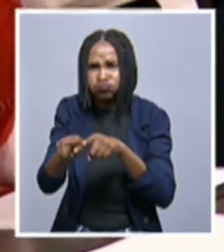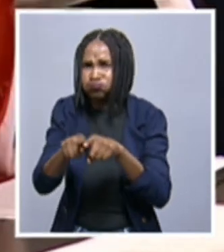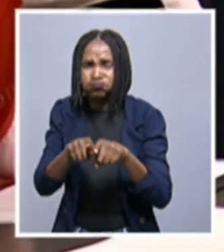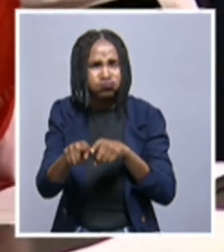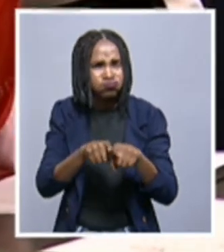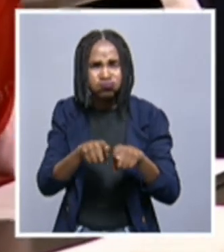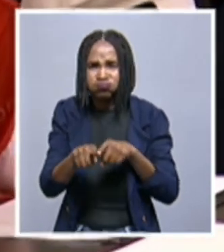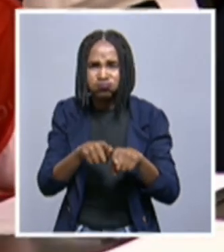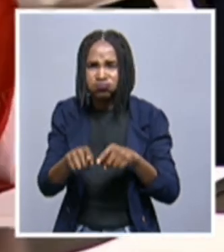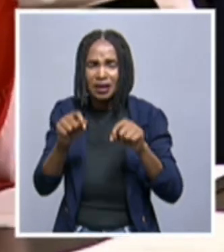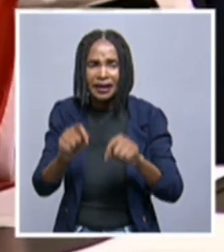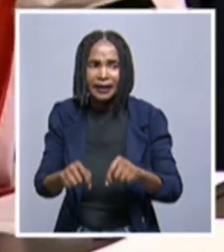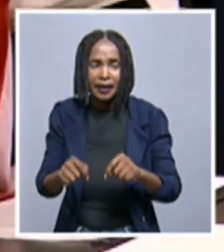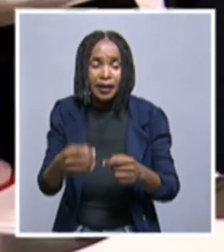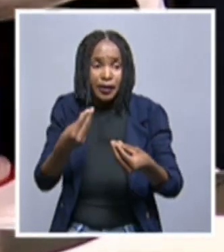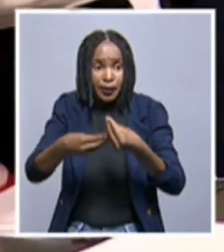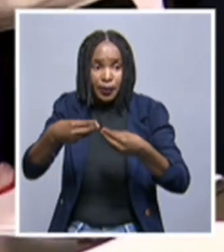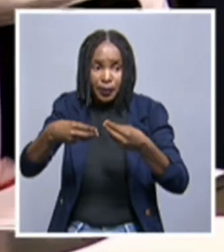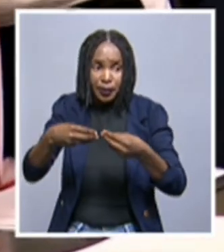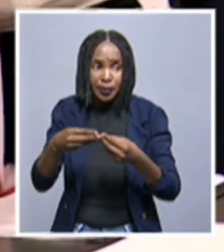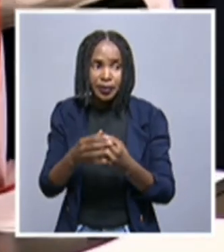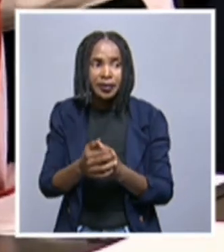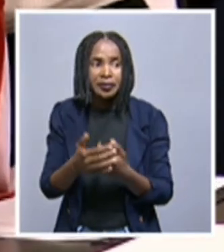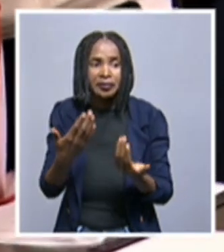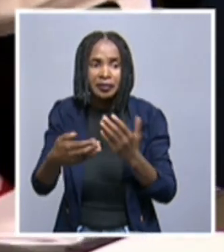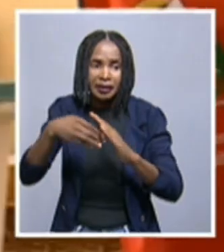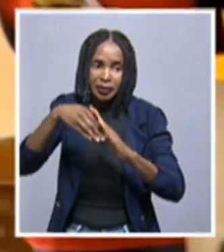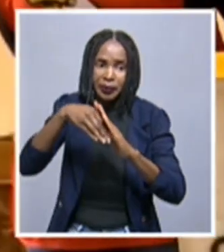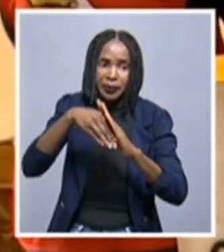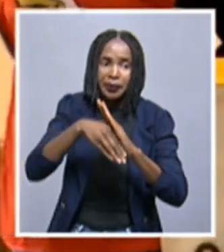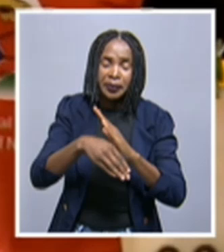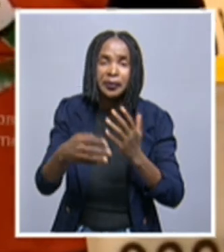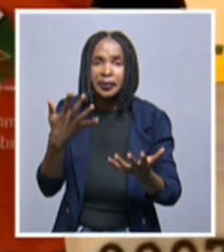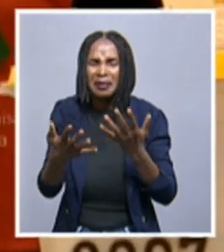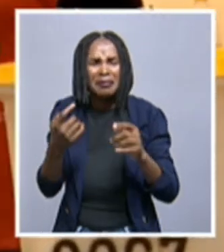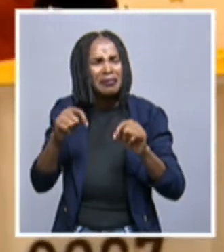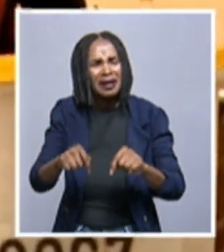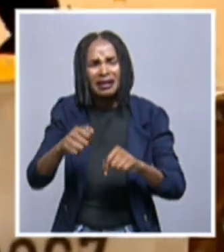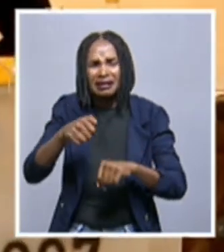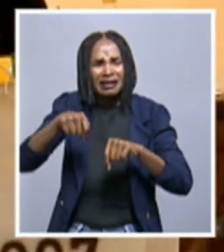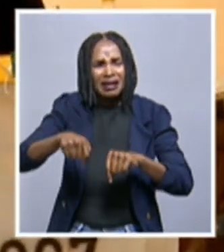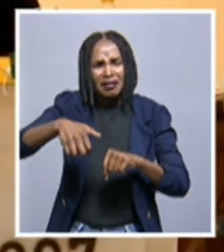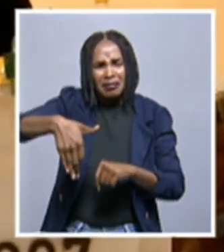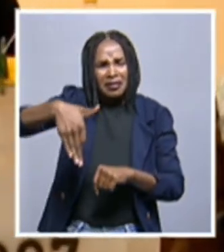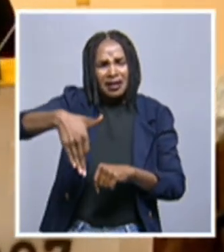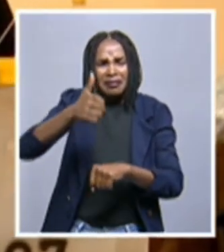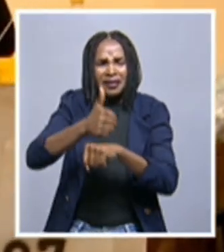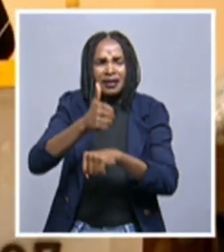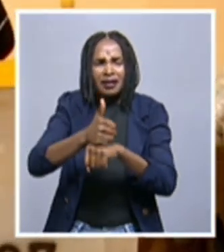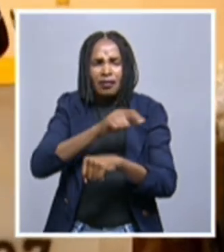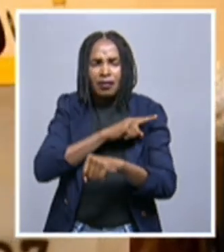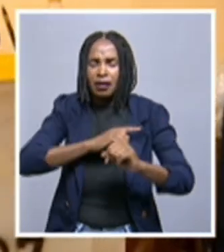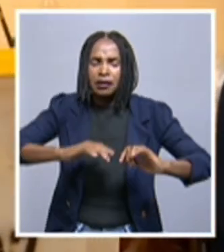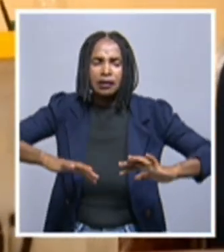the issue of now effect or economic effect or impact can be felt. Otherwise, in the meantime, there is no cause